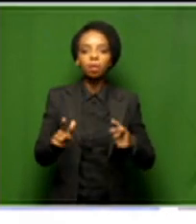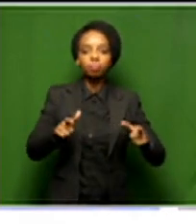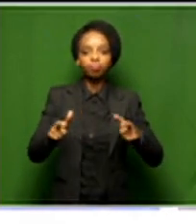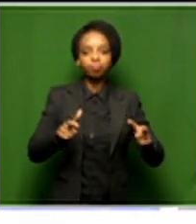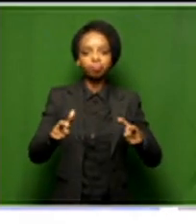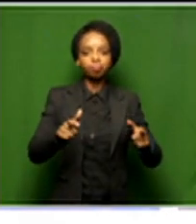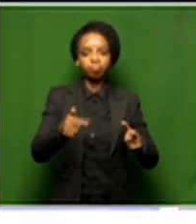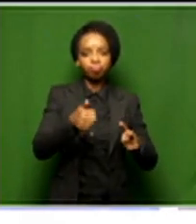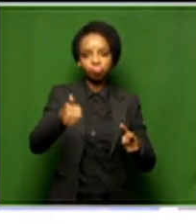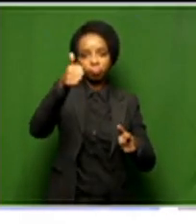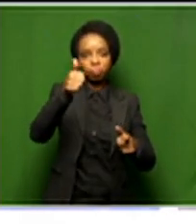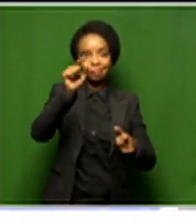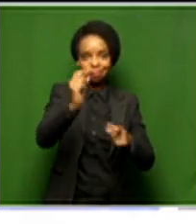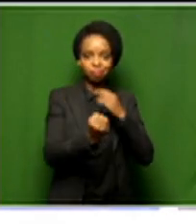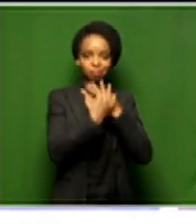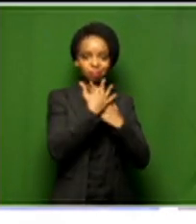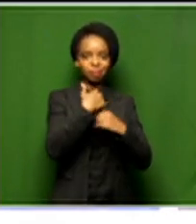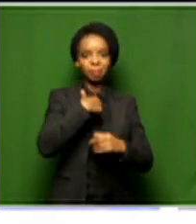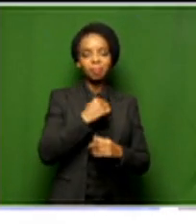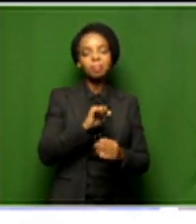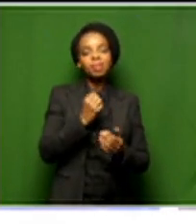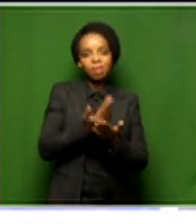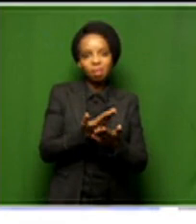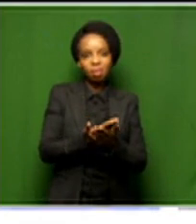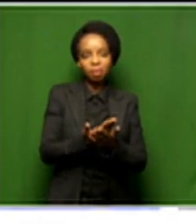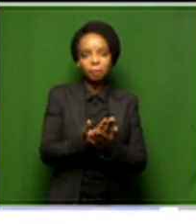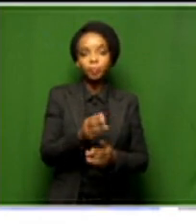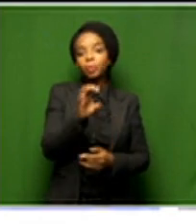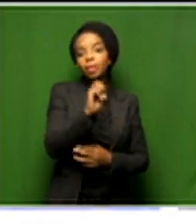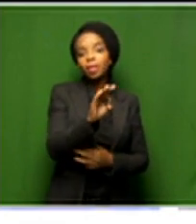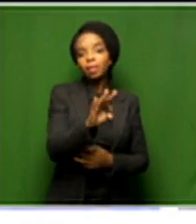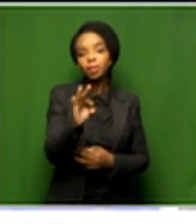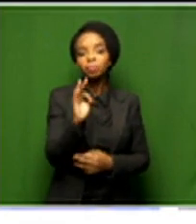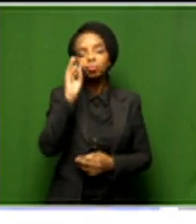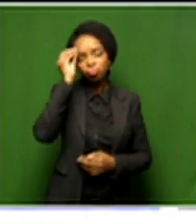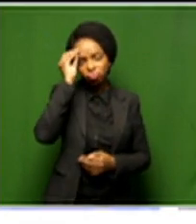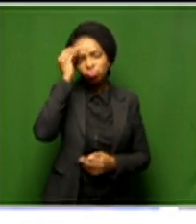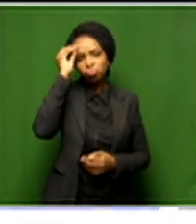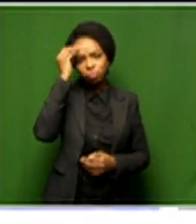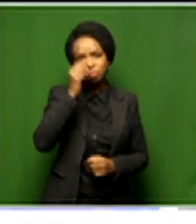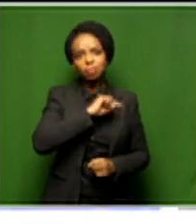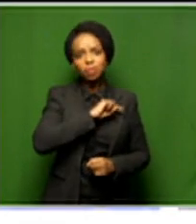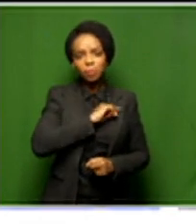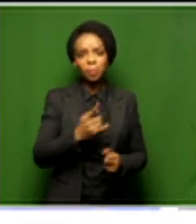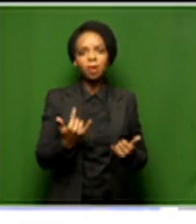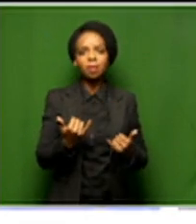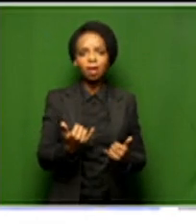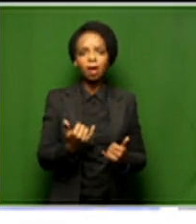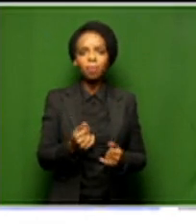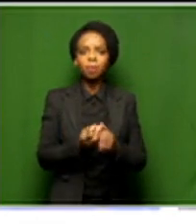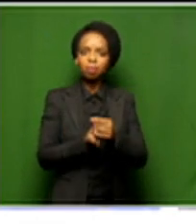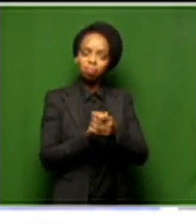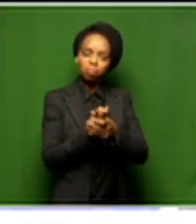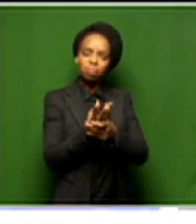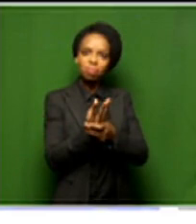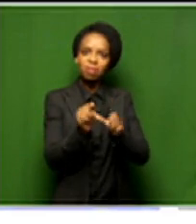the EFF, it's quite interesting actually, because the polls are projecting growth for them, and yet their